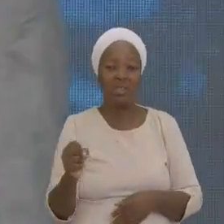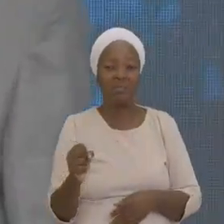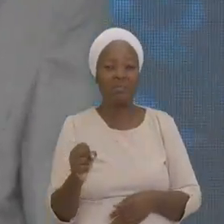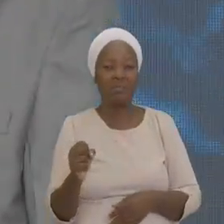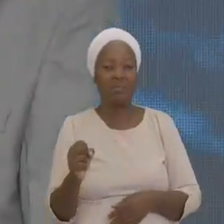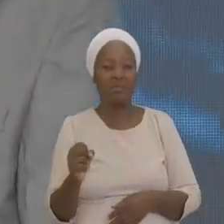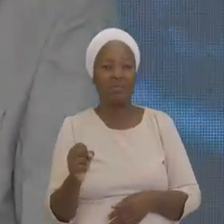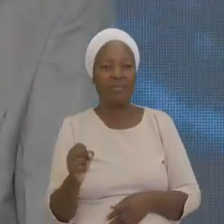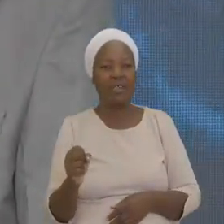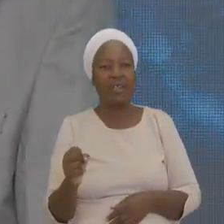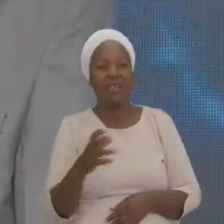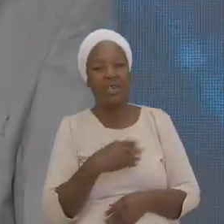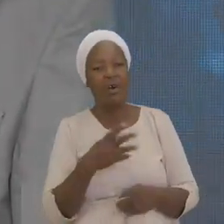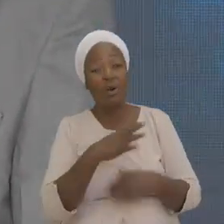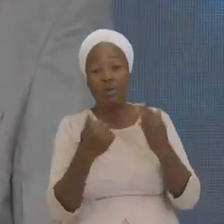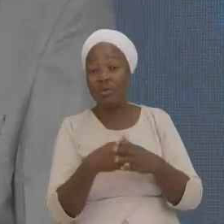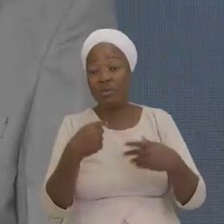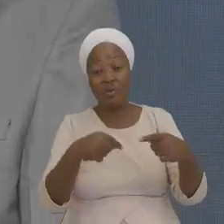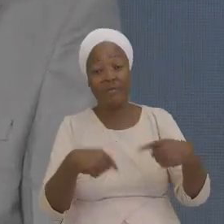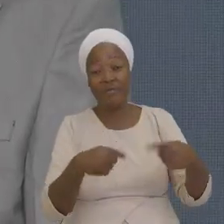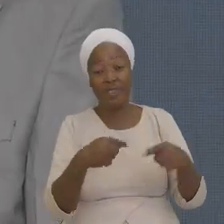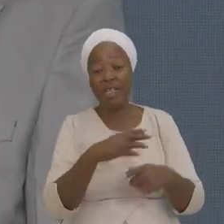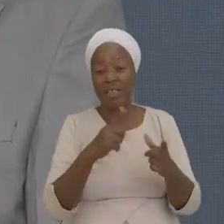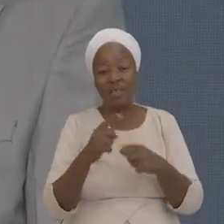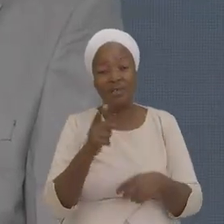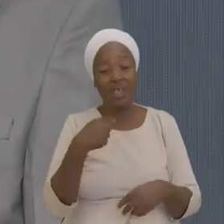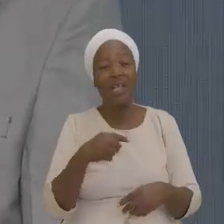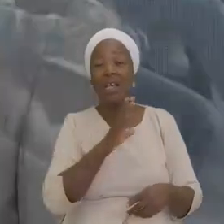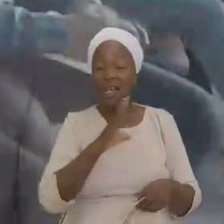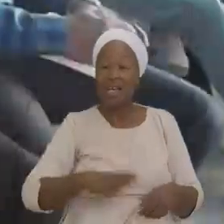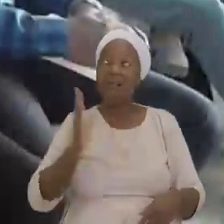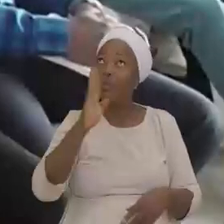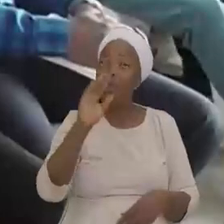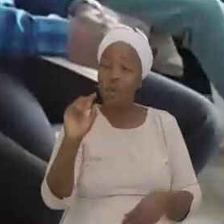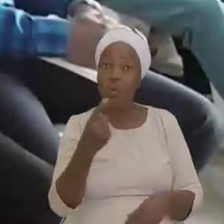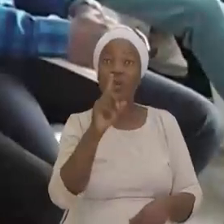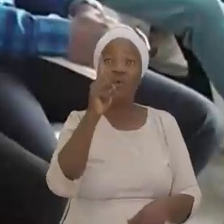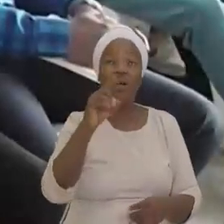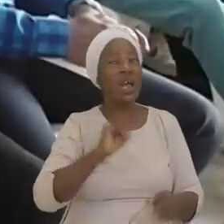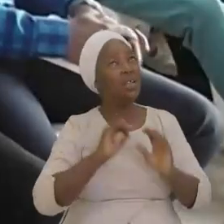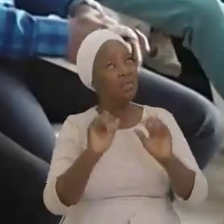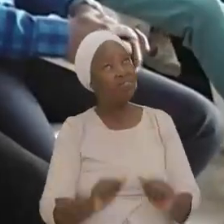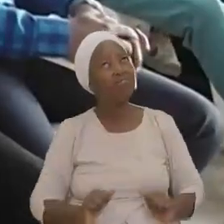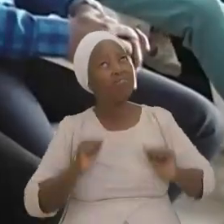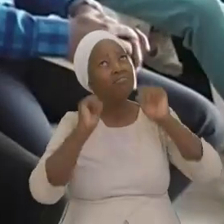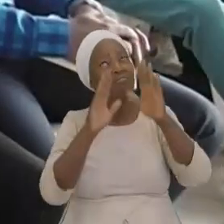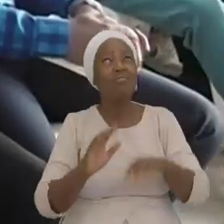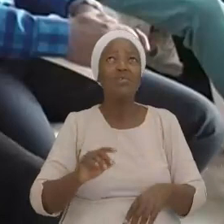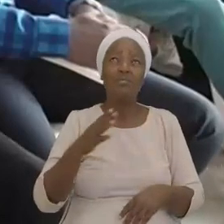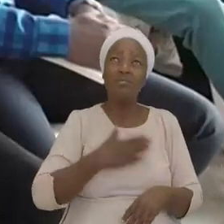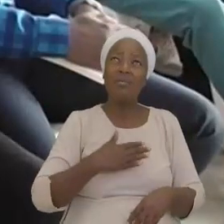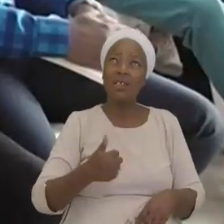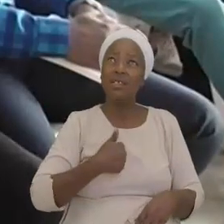and say, Christ will be the only one I submit to, I give myself